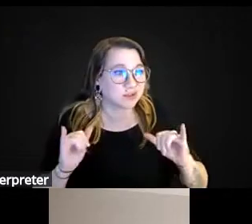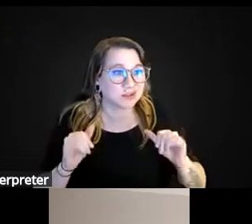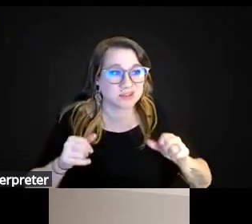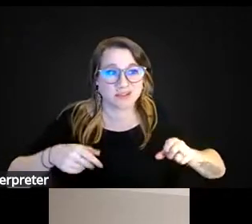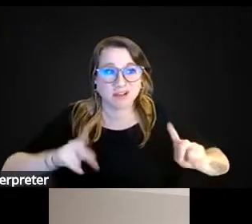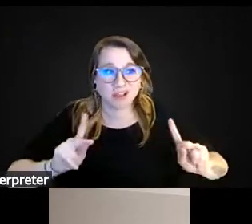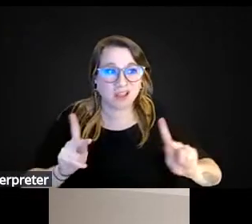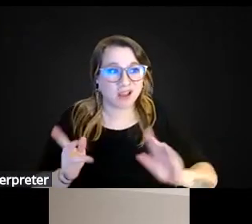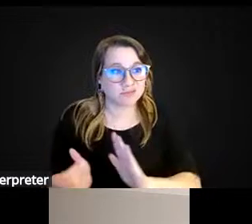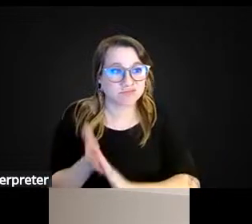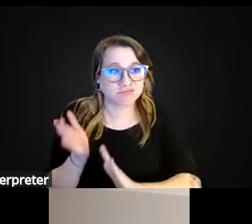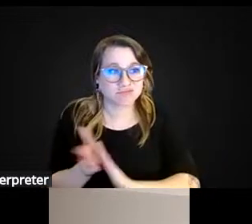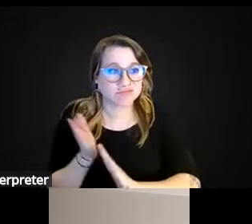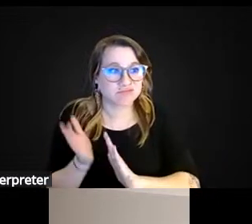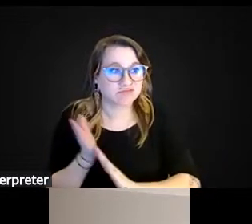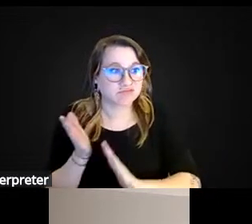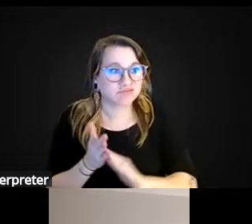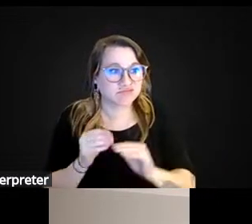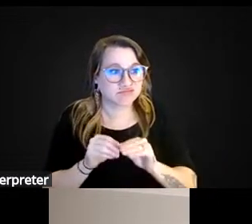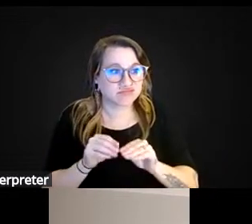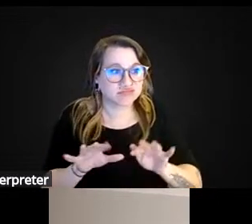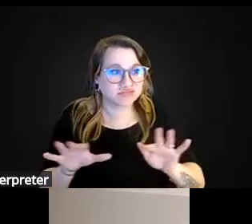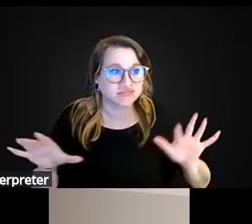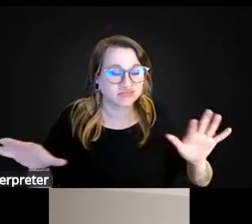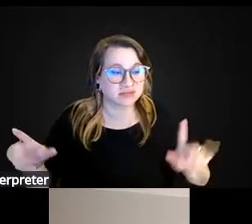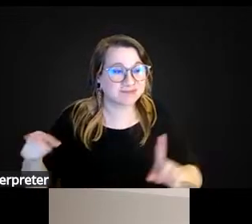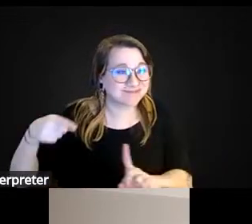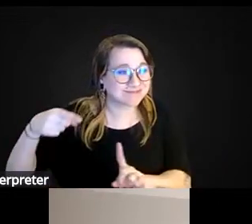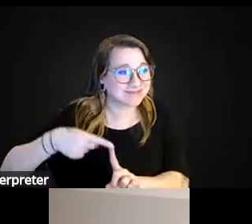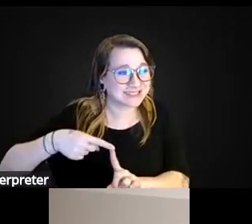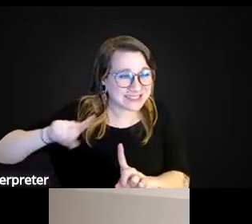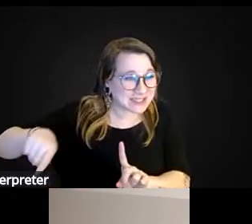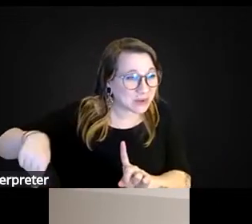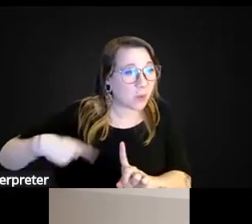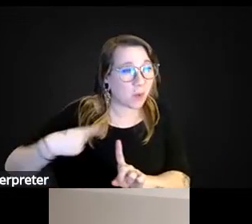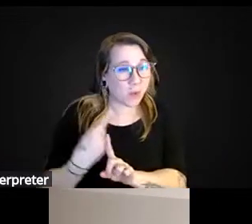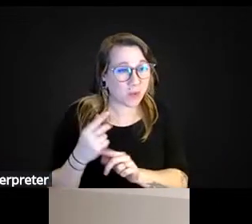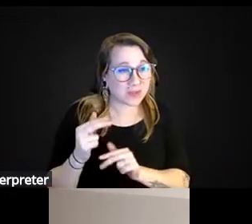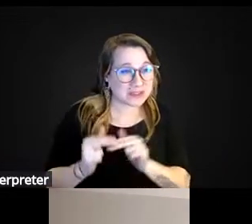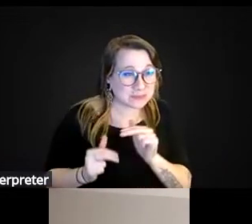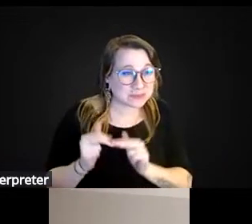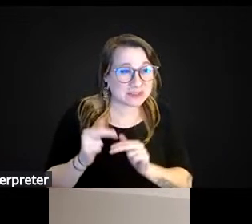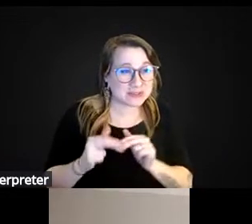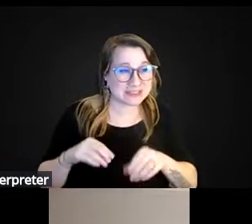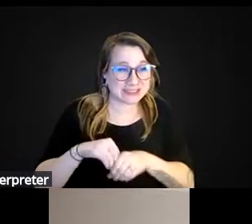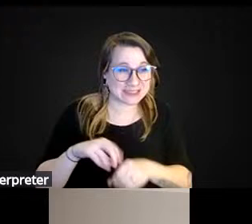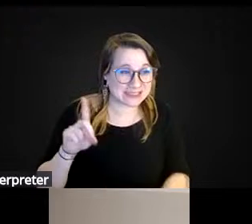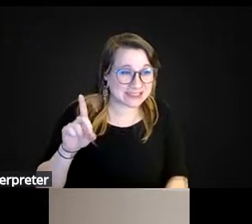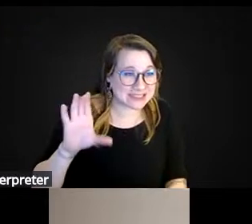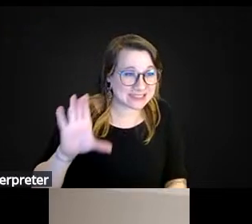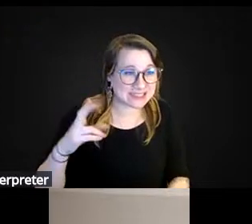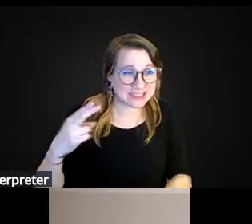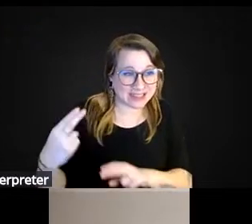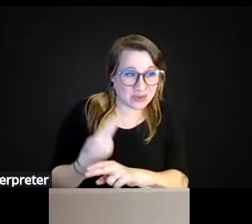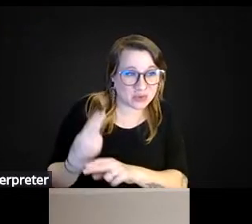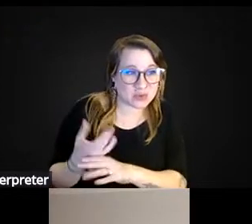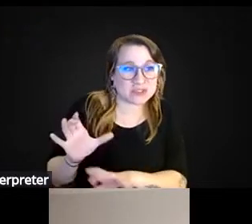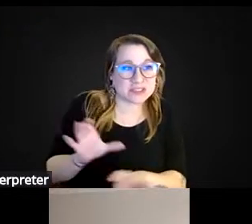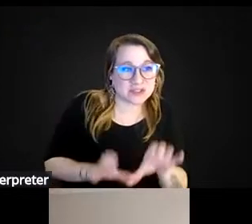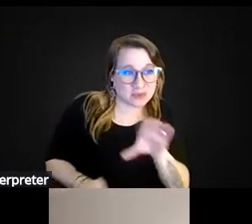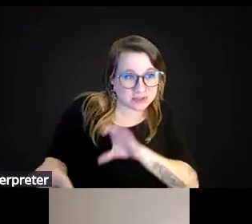operate. This is the only facility in the district that uses these chemicals.